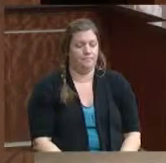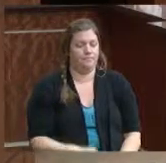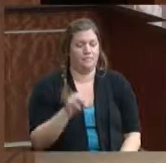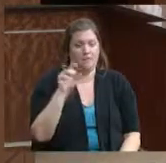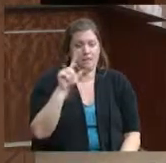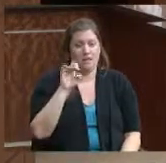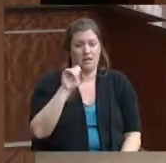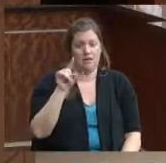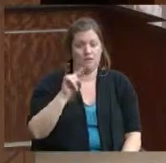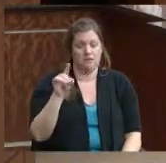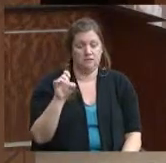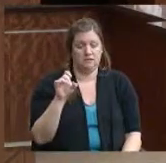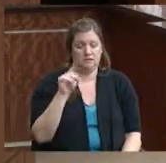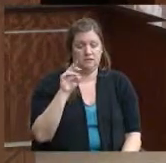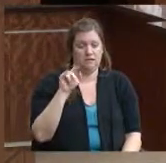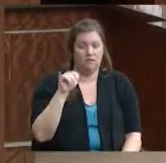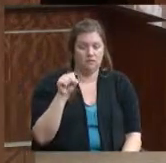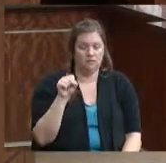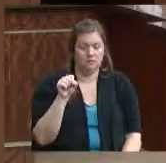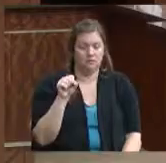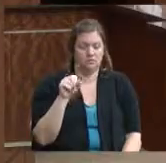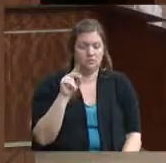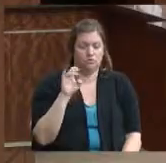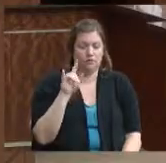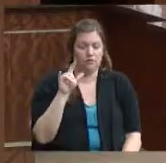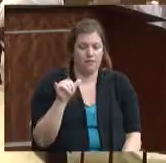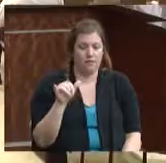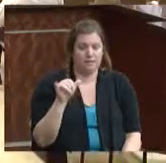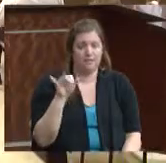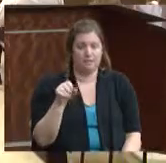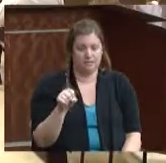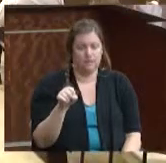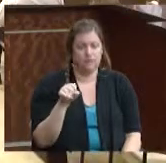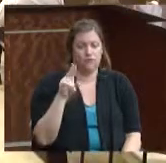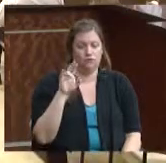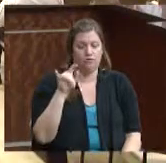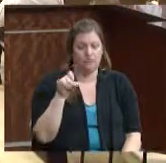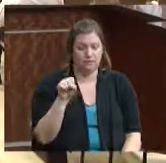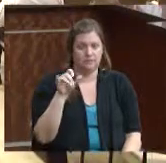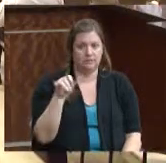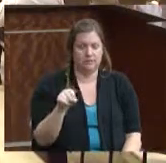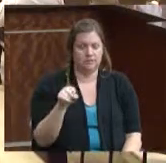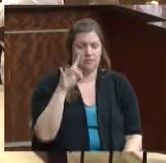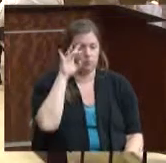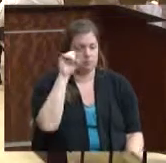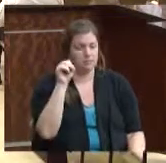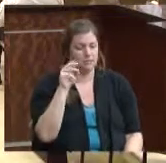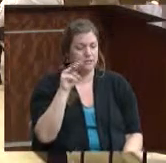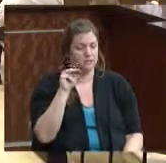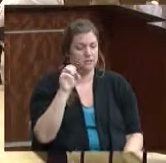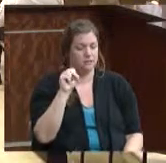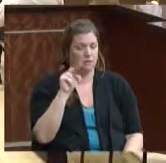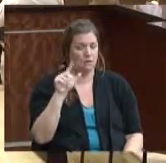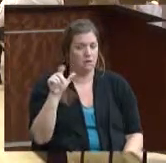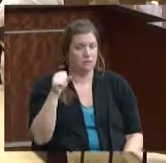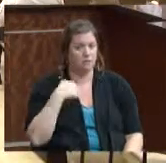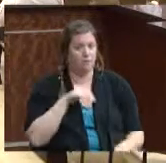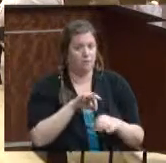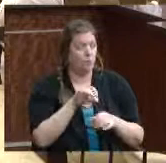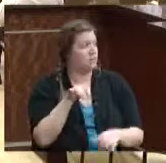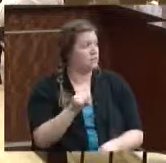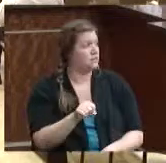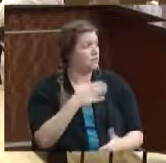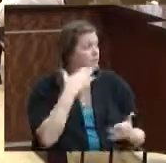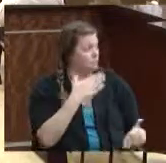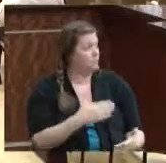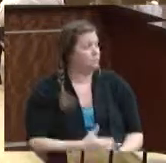Mr. Les? Yes. Ms. Nicholas? Yes. Ms. Crary? Yes. Mr. Ricks? Yes. President Smalls? I vote yes. Thank you,